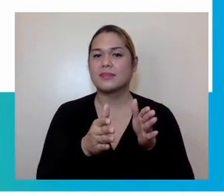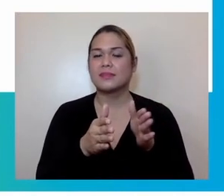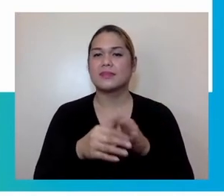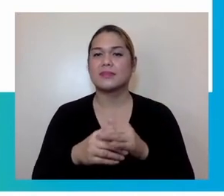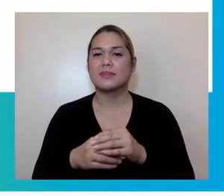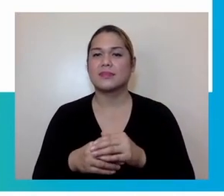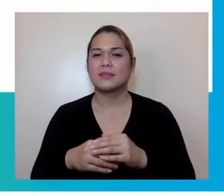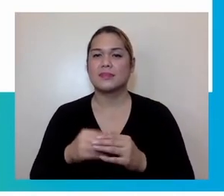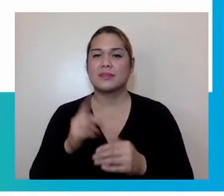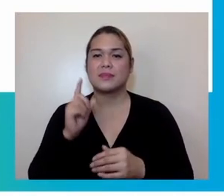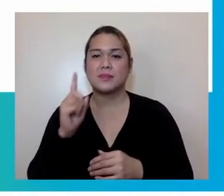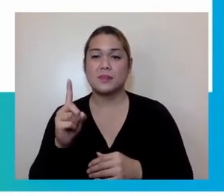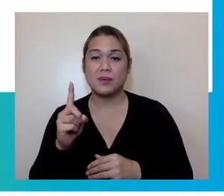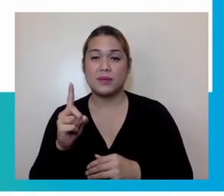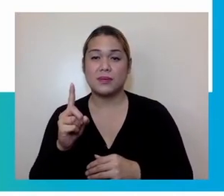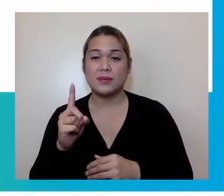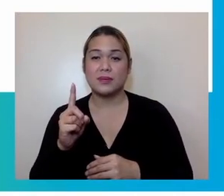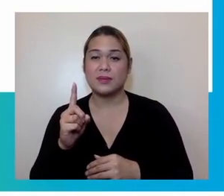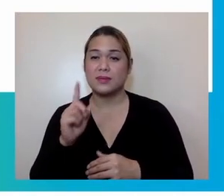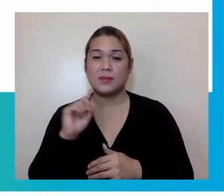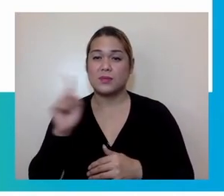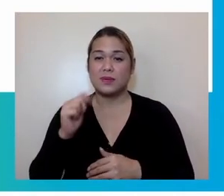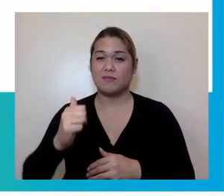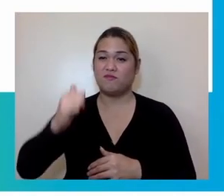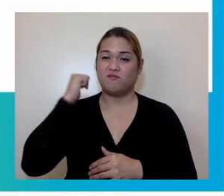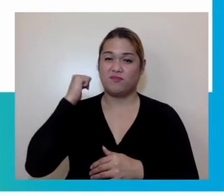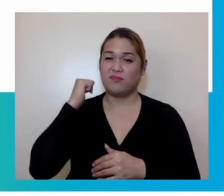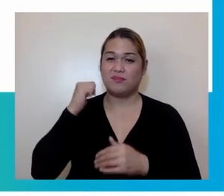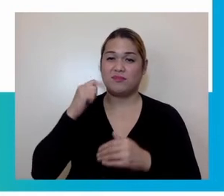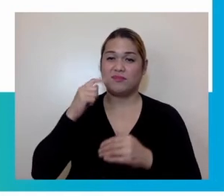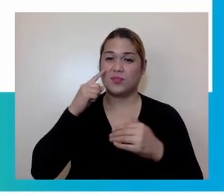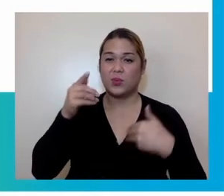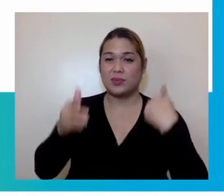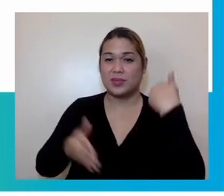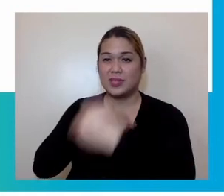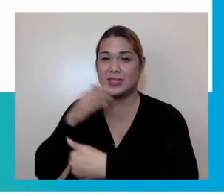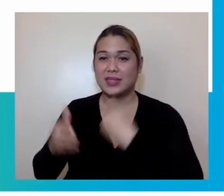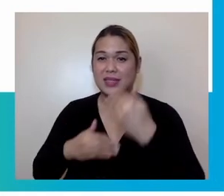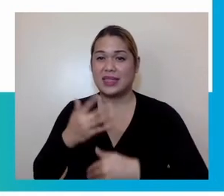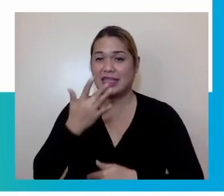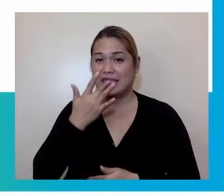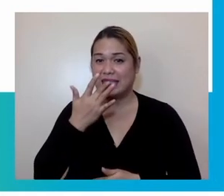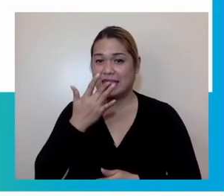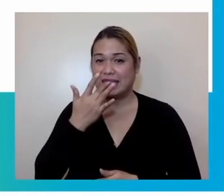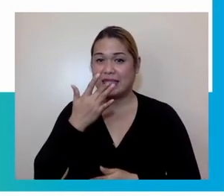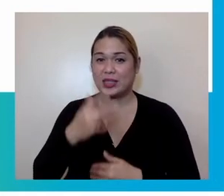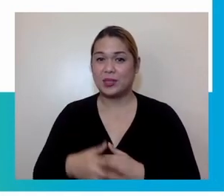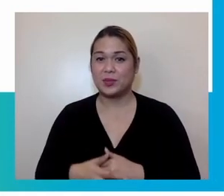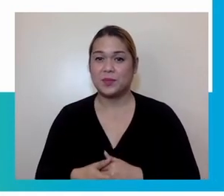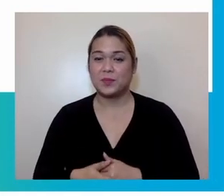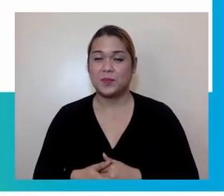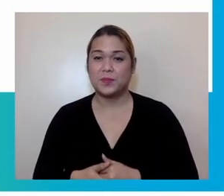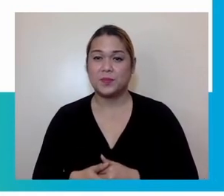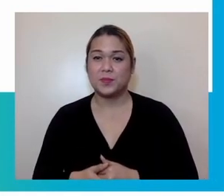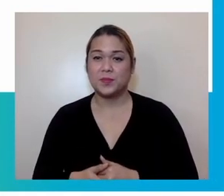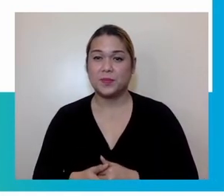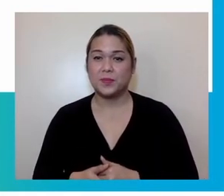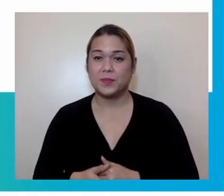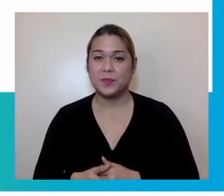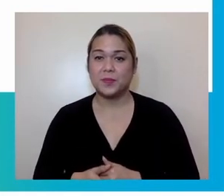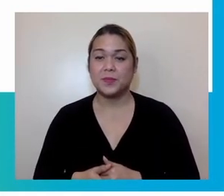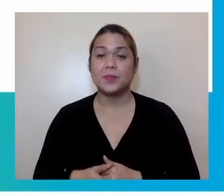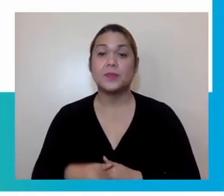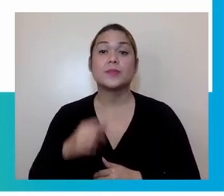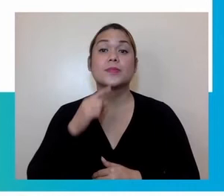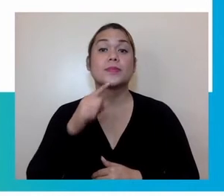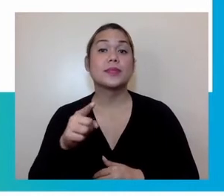values greatly desired by WTE operators. Feeding the beast has a lock-in effect,